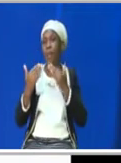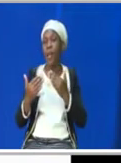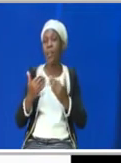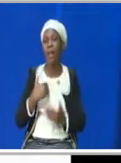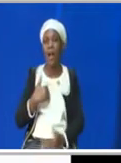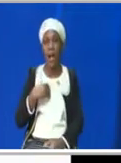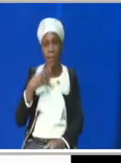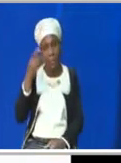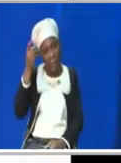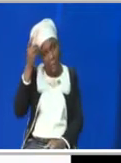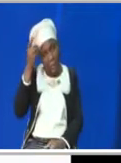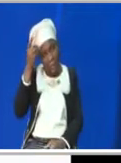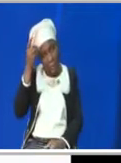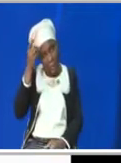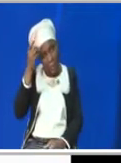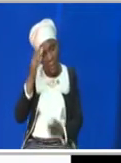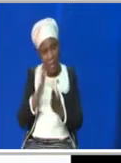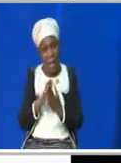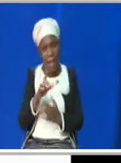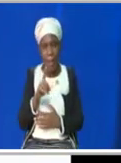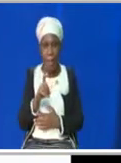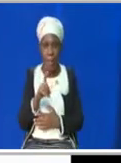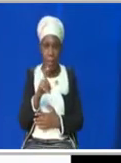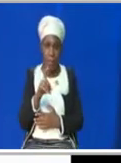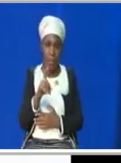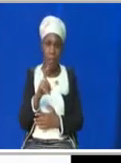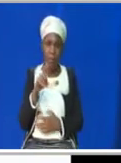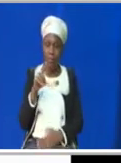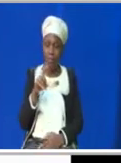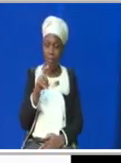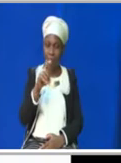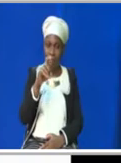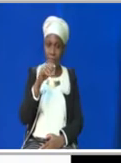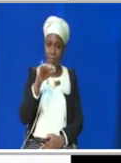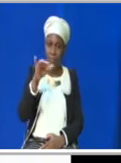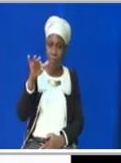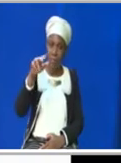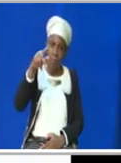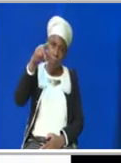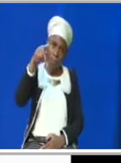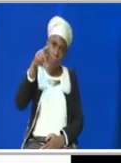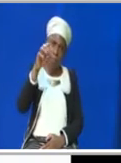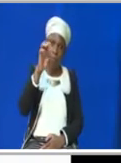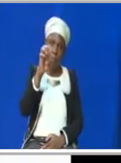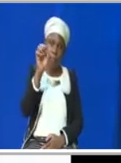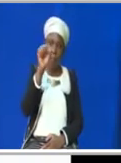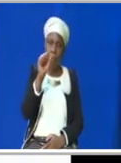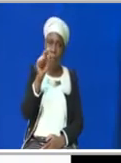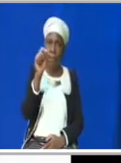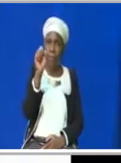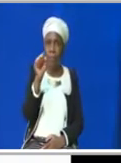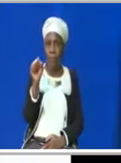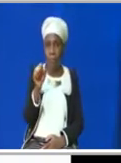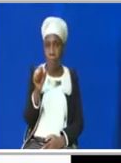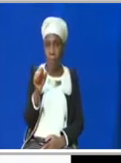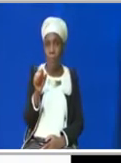that influence is diseases and what? And pests. And these diseases and pests can kill these organisms. And